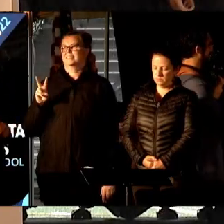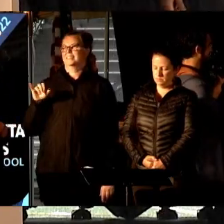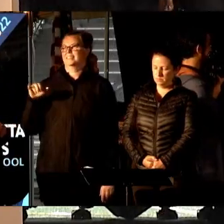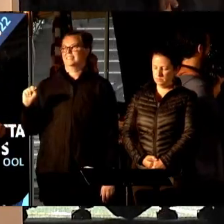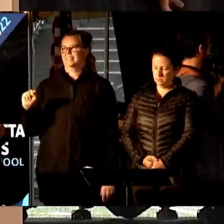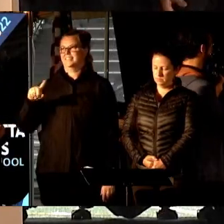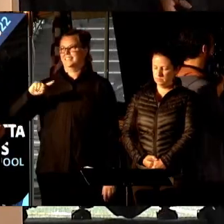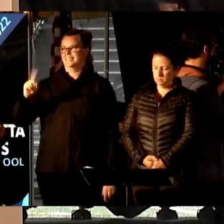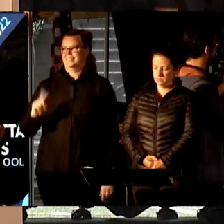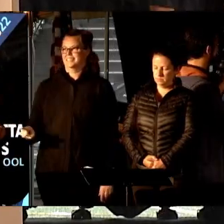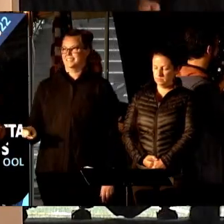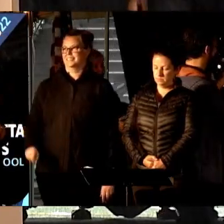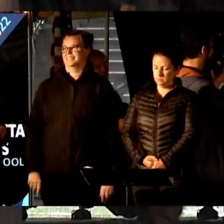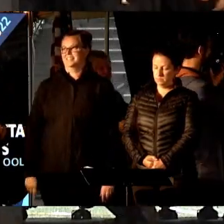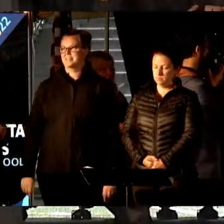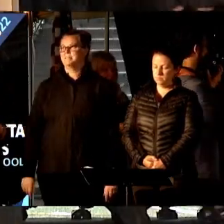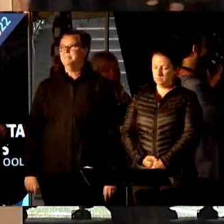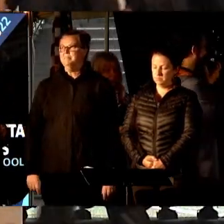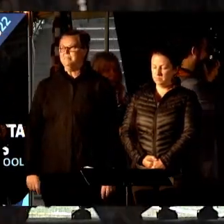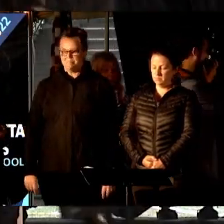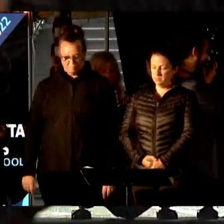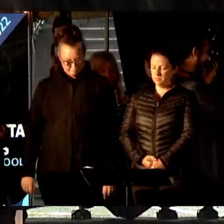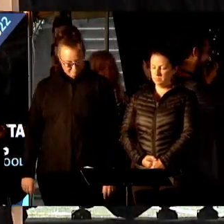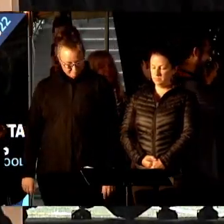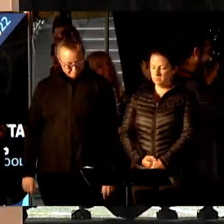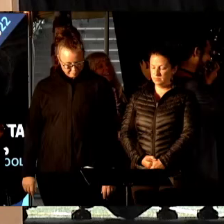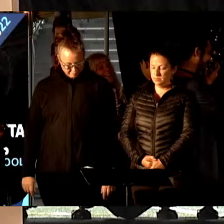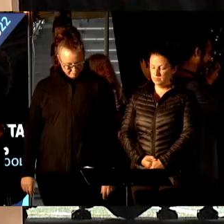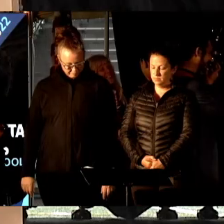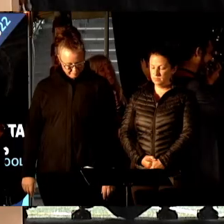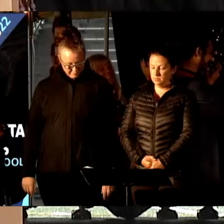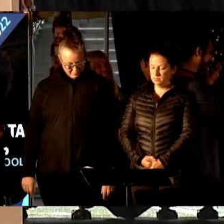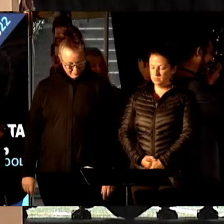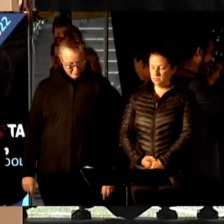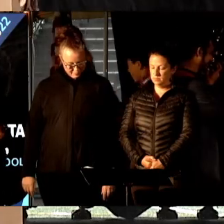Kevin Zamora Sanchez.